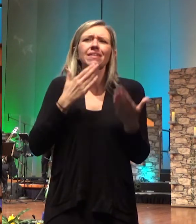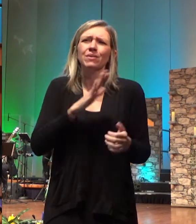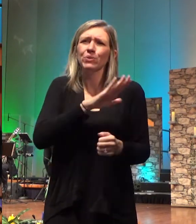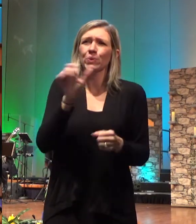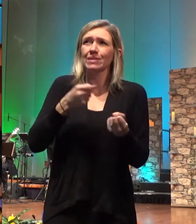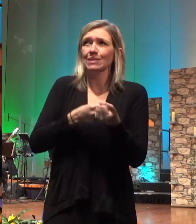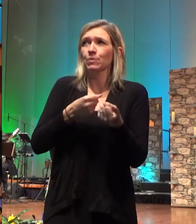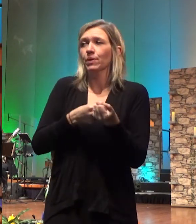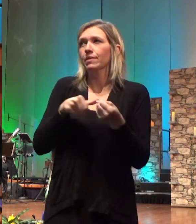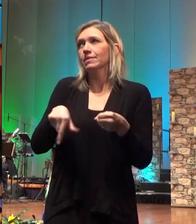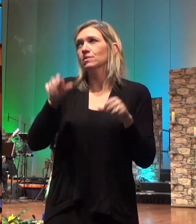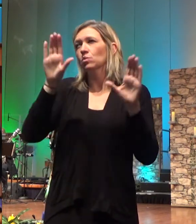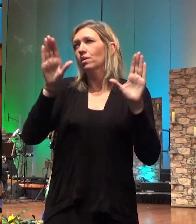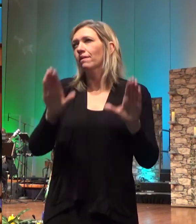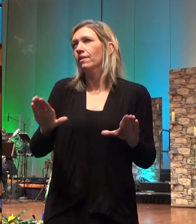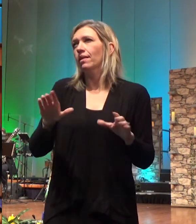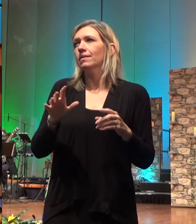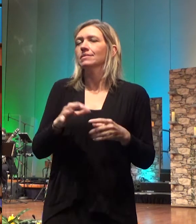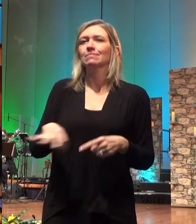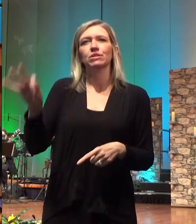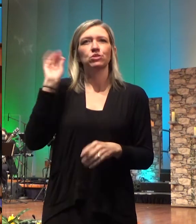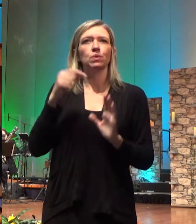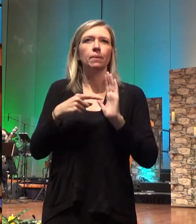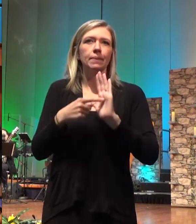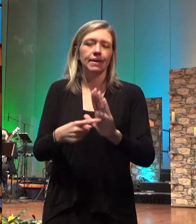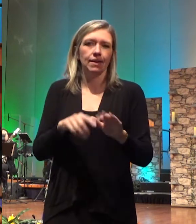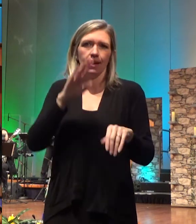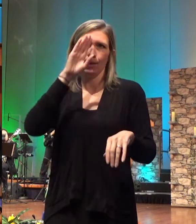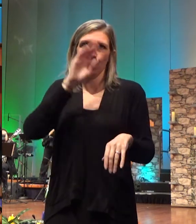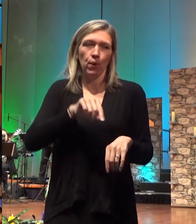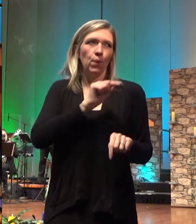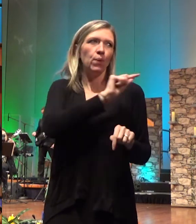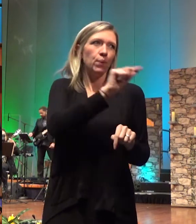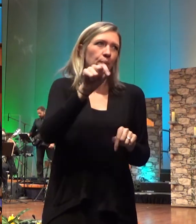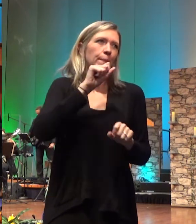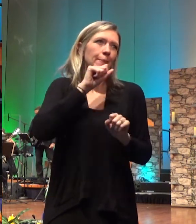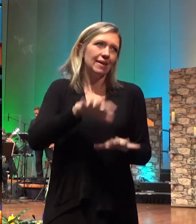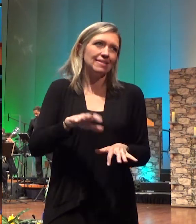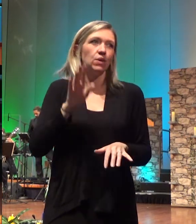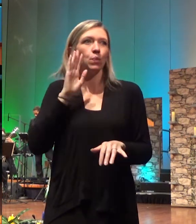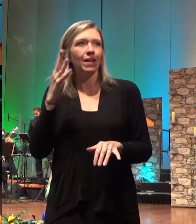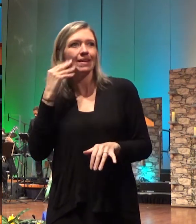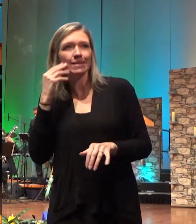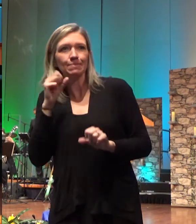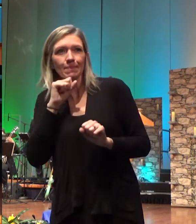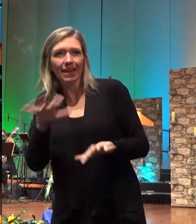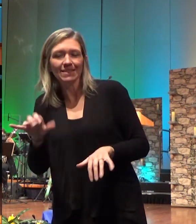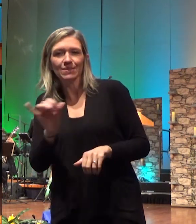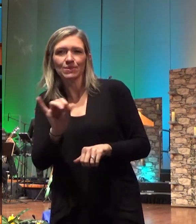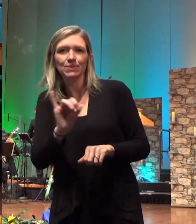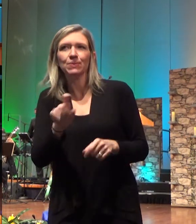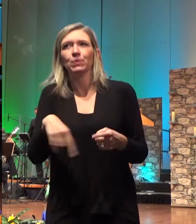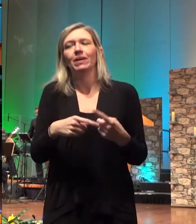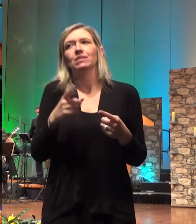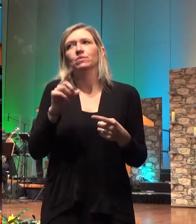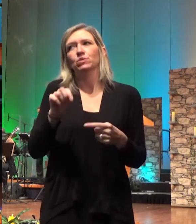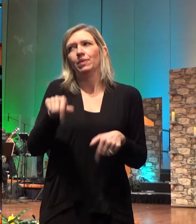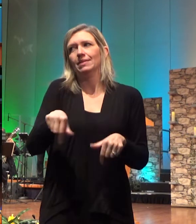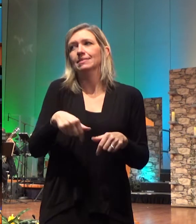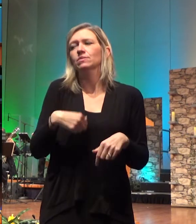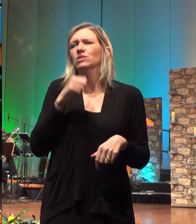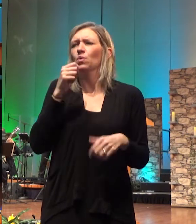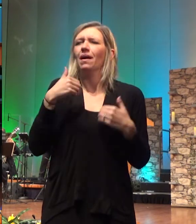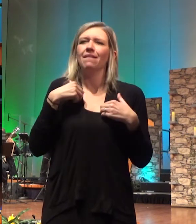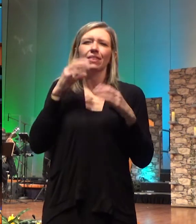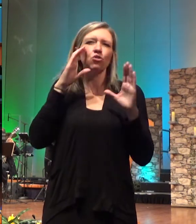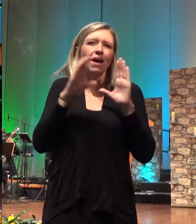support of this wonderful spiritual beacon. I know you're a blessing and you'll be blessed as you do what you're about to do. And since we don't have the